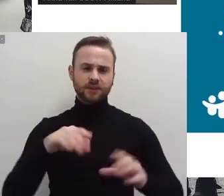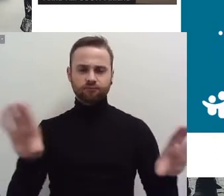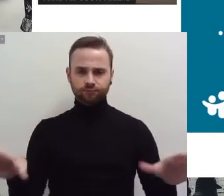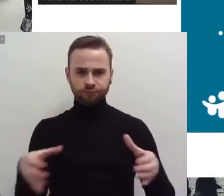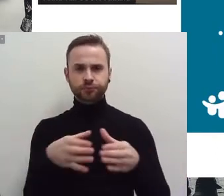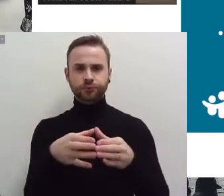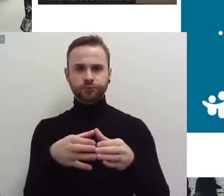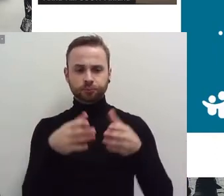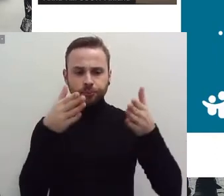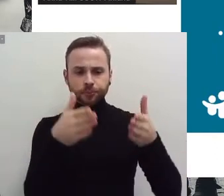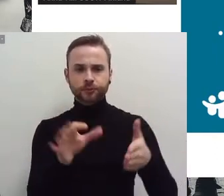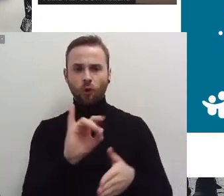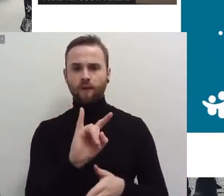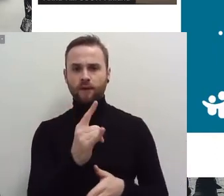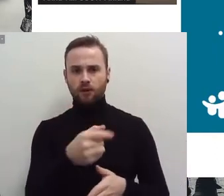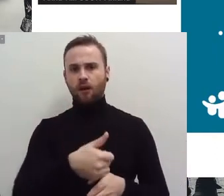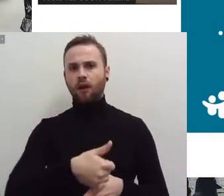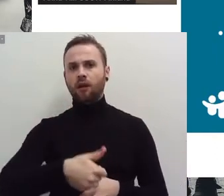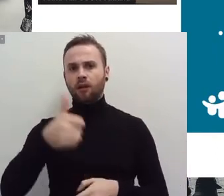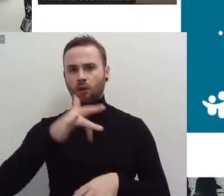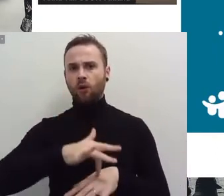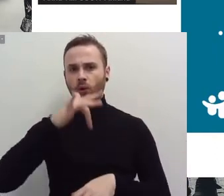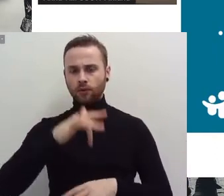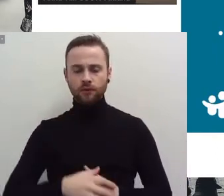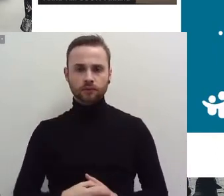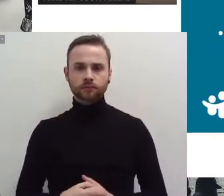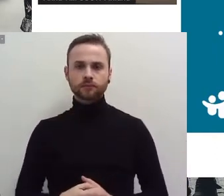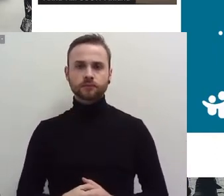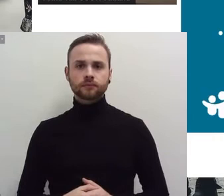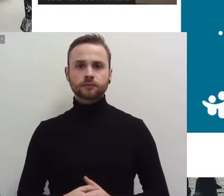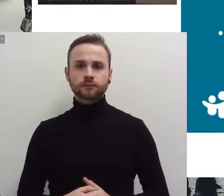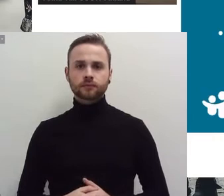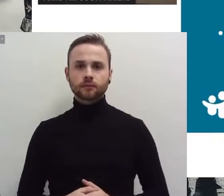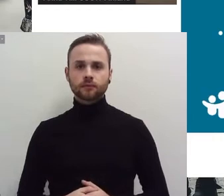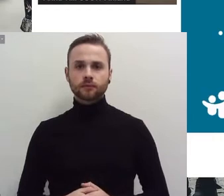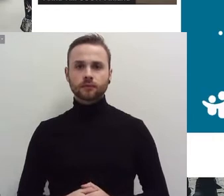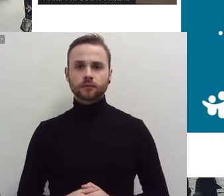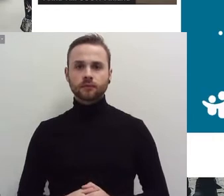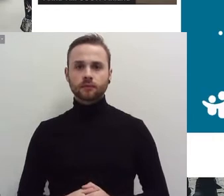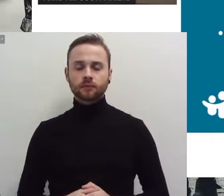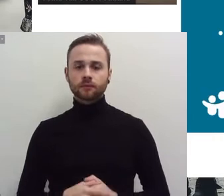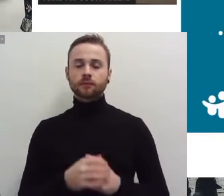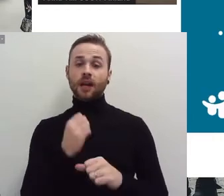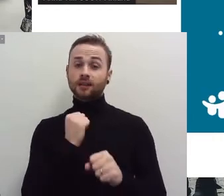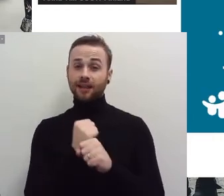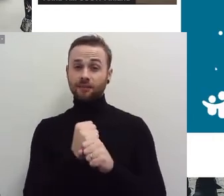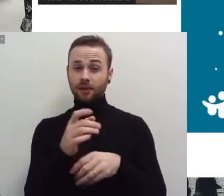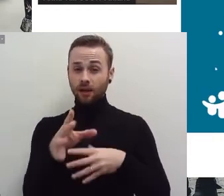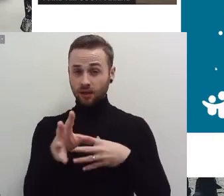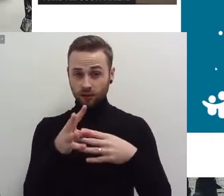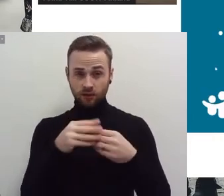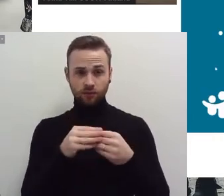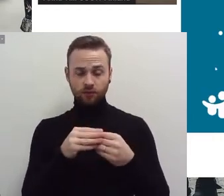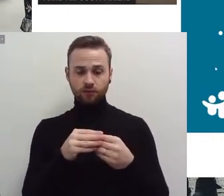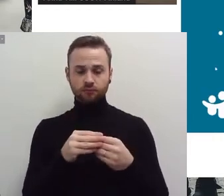So basically, we work with our member organizations. And just